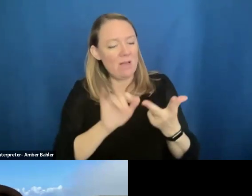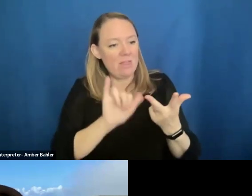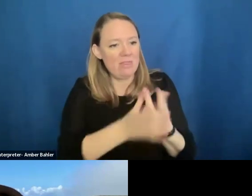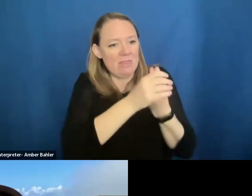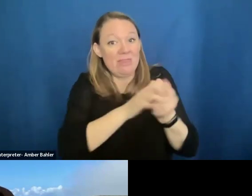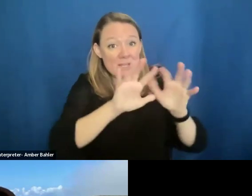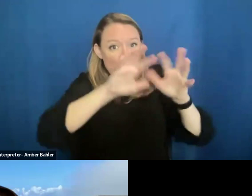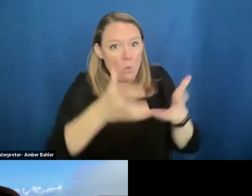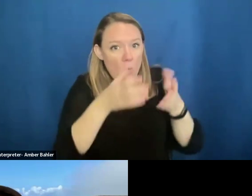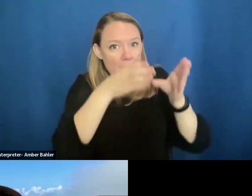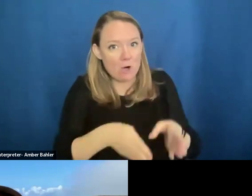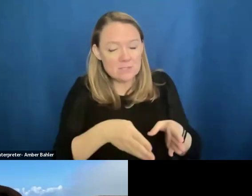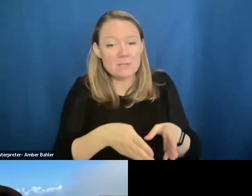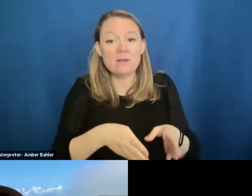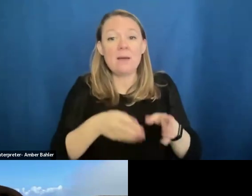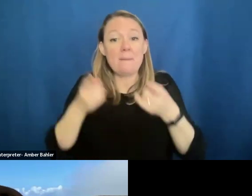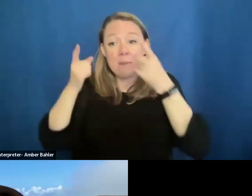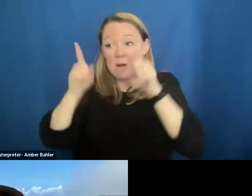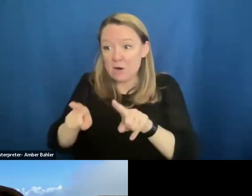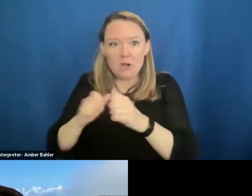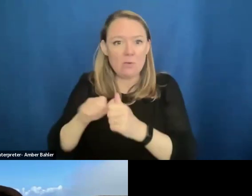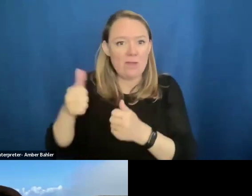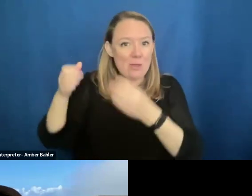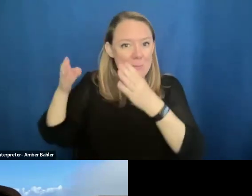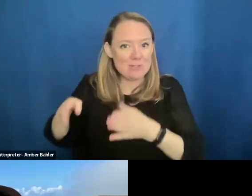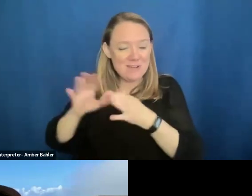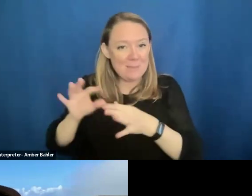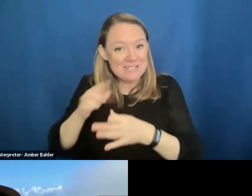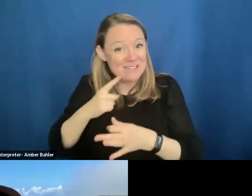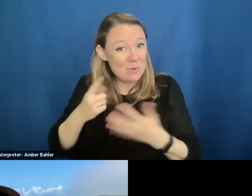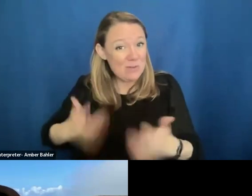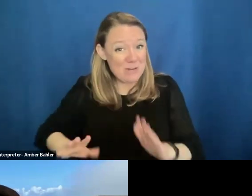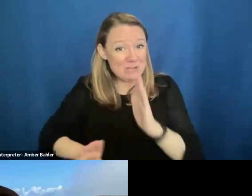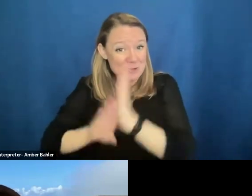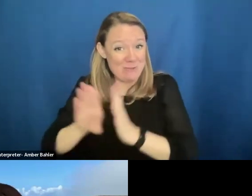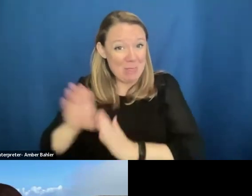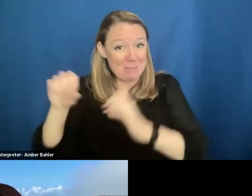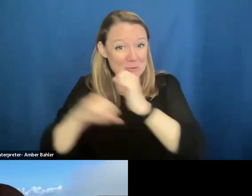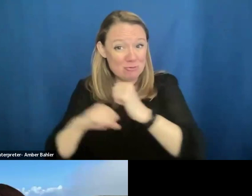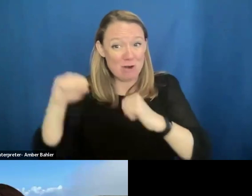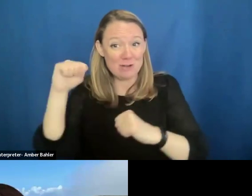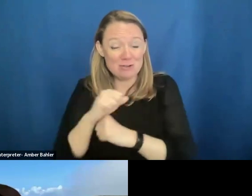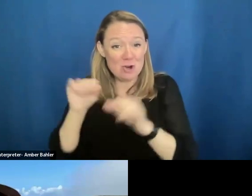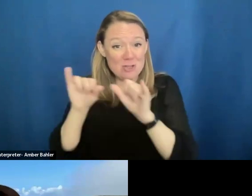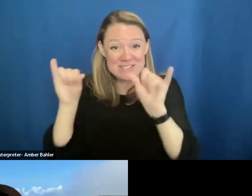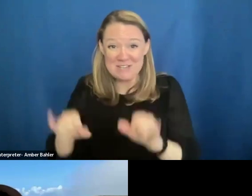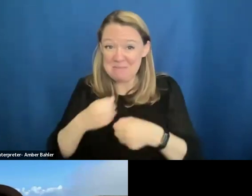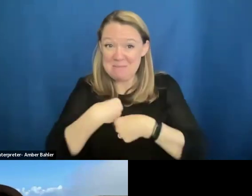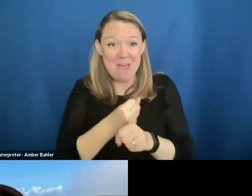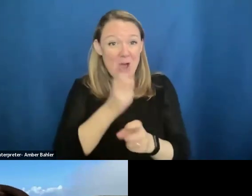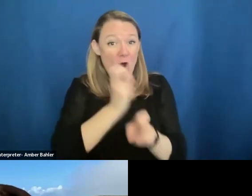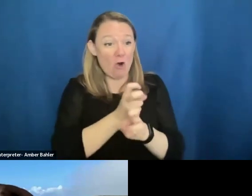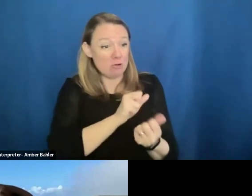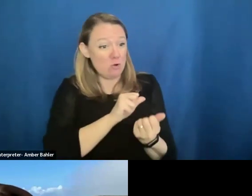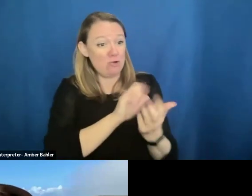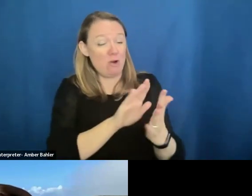structural systems that make it really hard to do that. And so we have a lot to learn as practitioners, but our